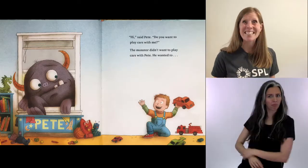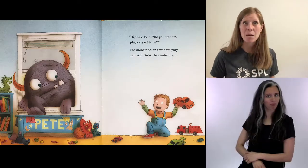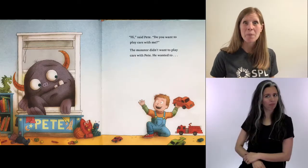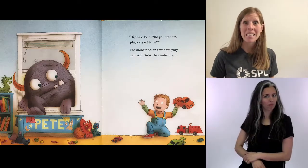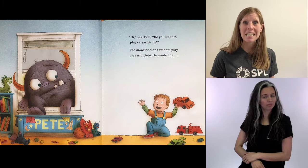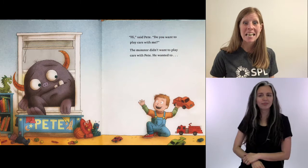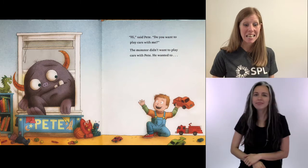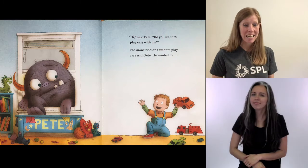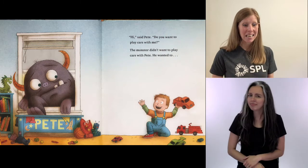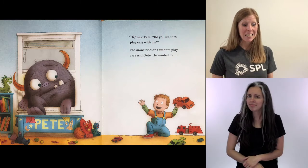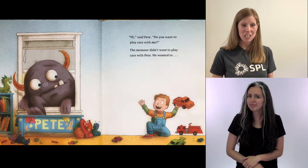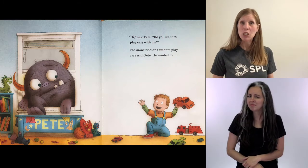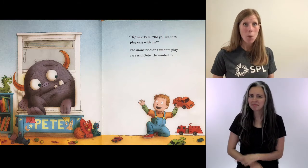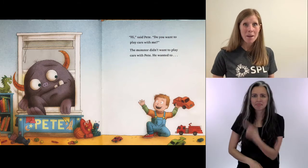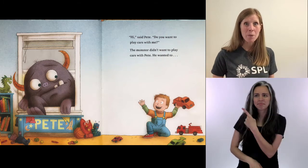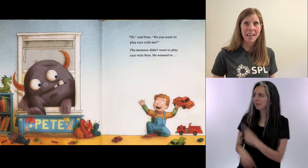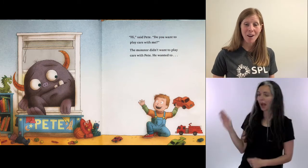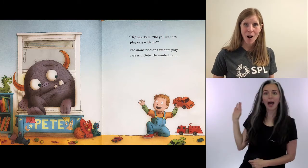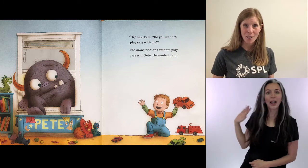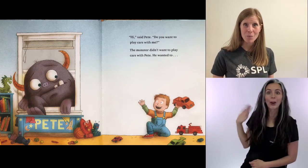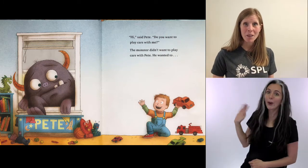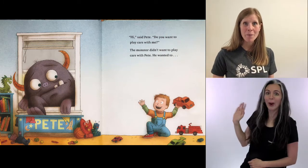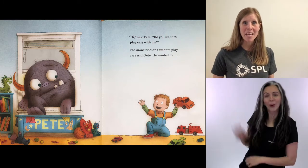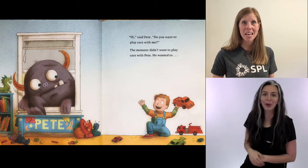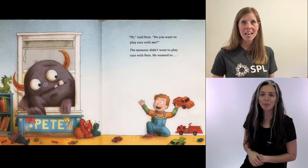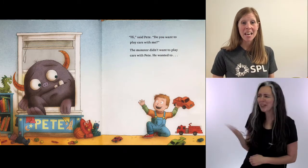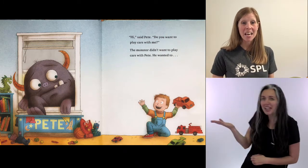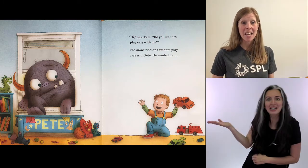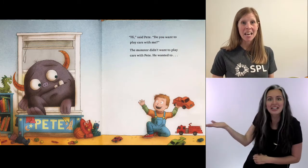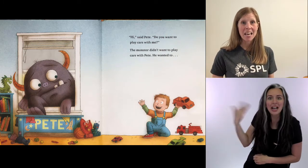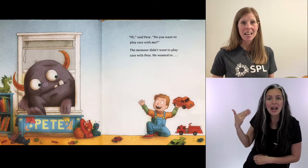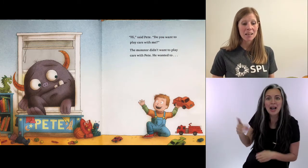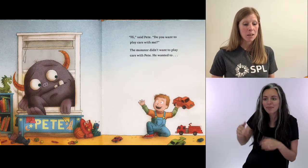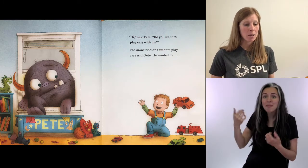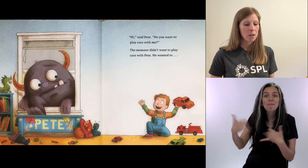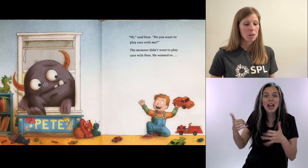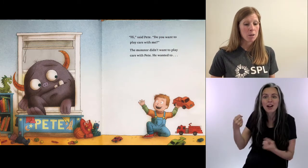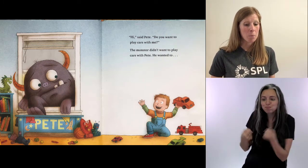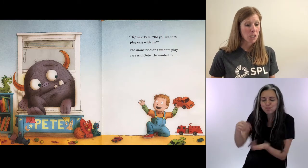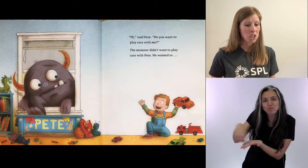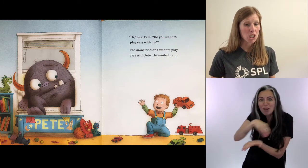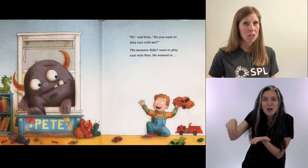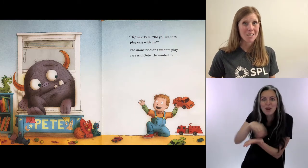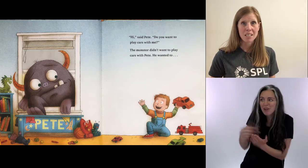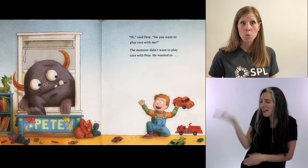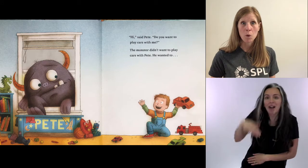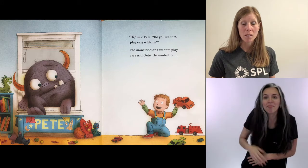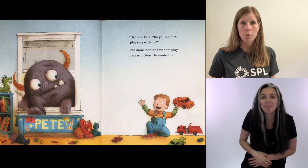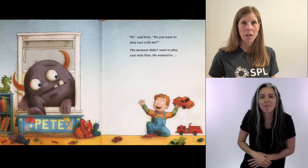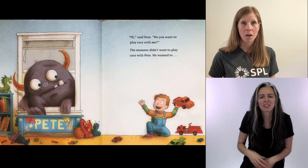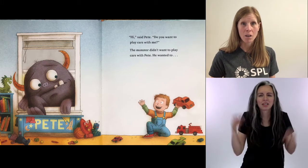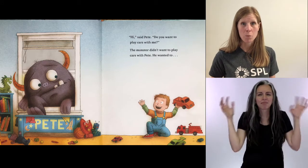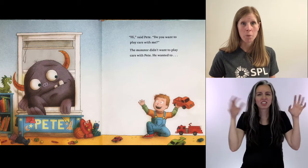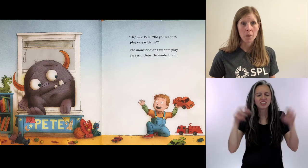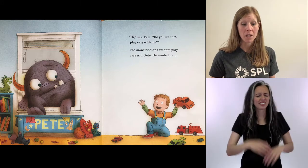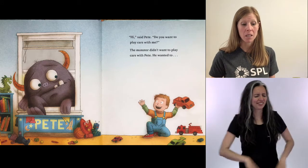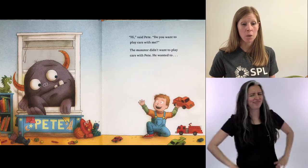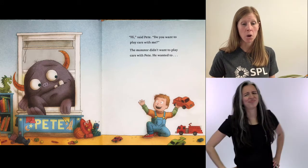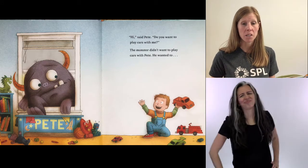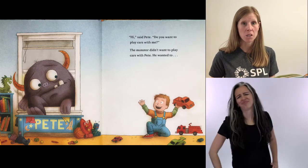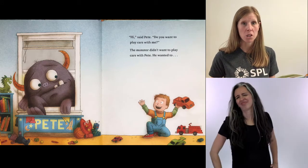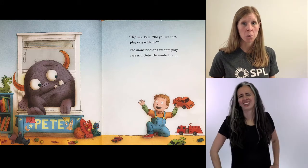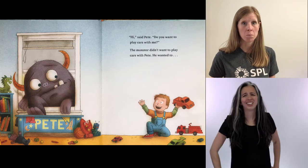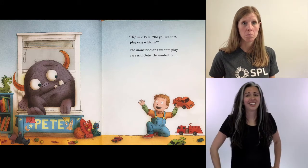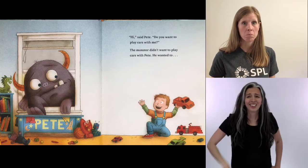Hi, said Pete. Do you want to play cards with me? The monster didn't want to play cards with Pete.